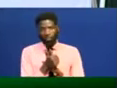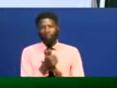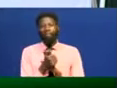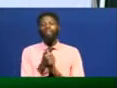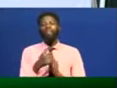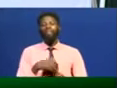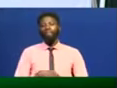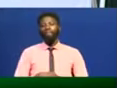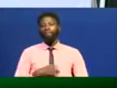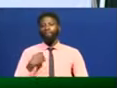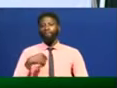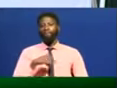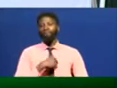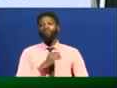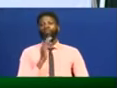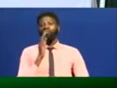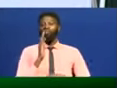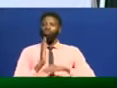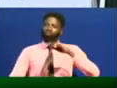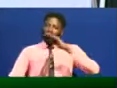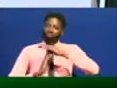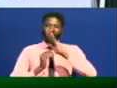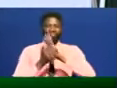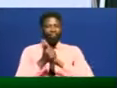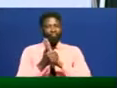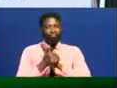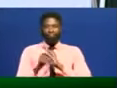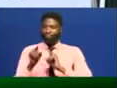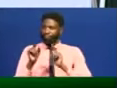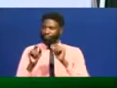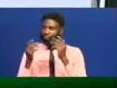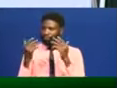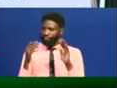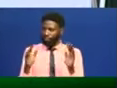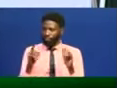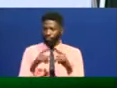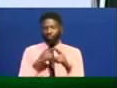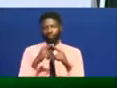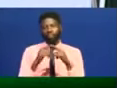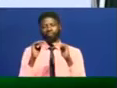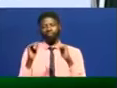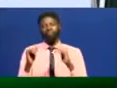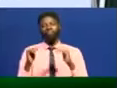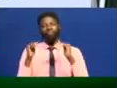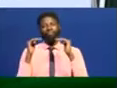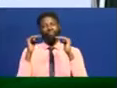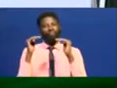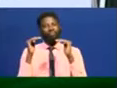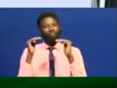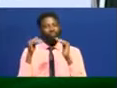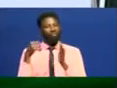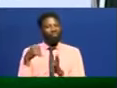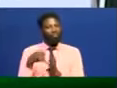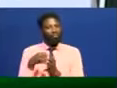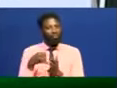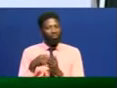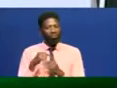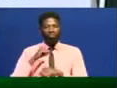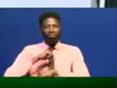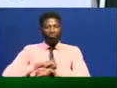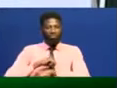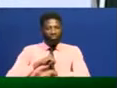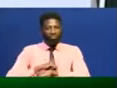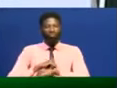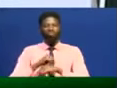we will select top talents and funnel them to appropriate destinations, including academies and